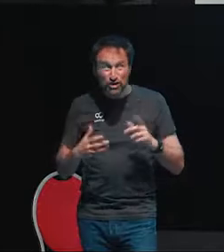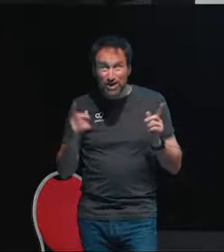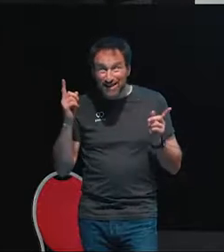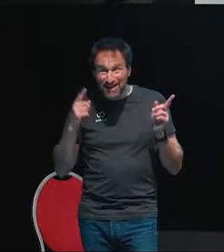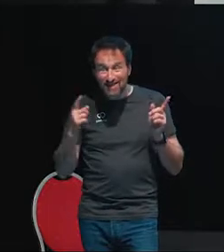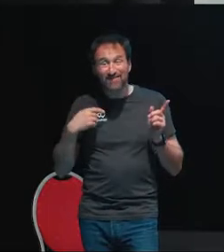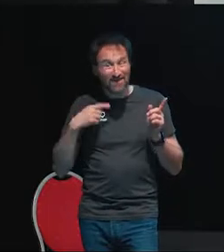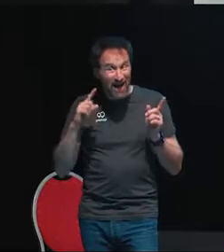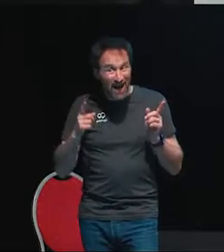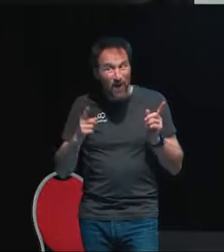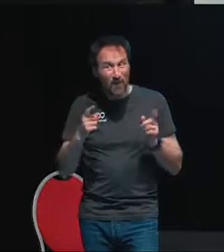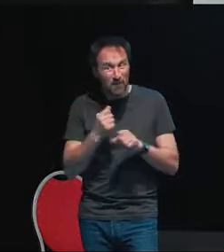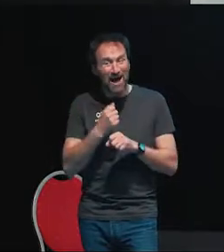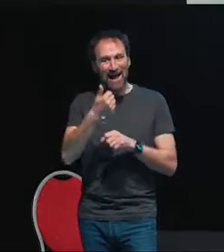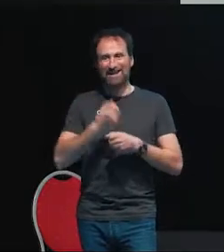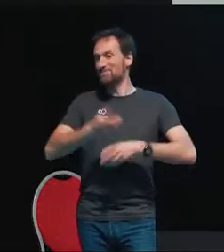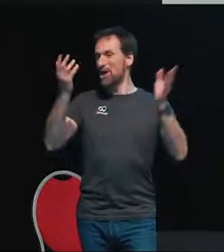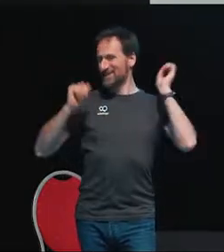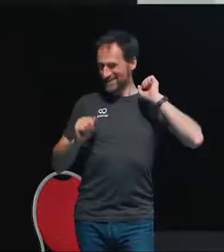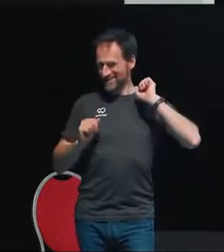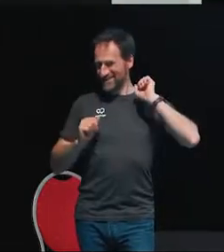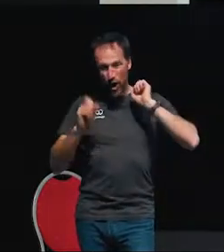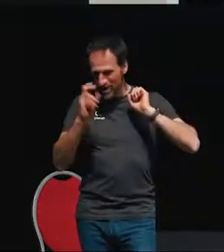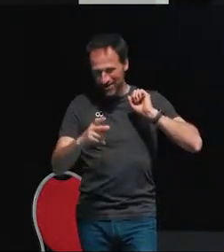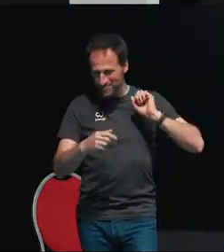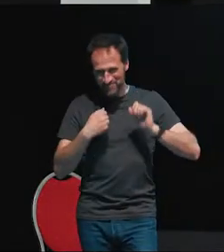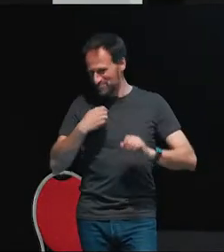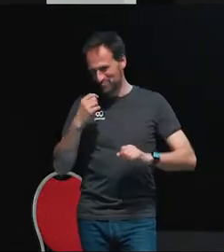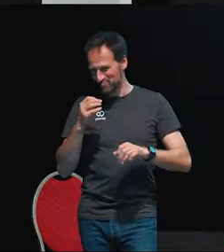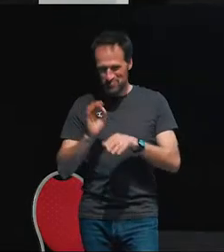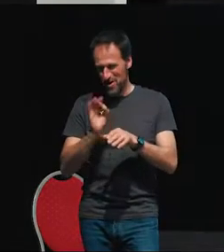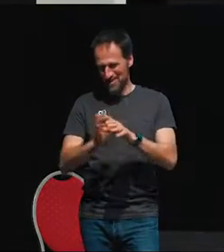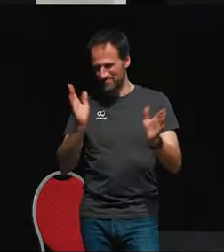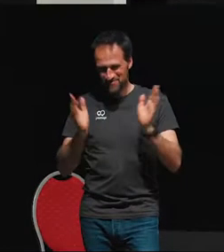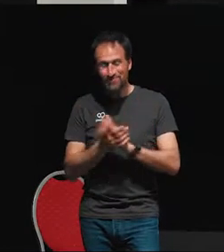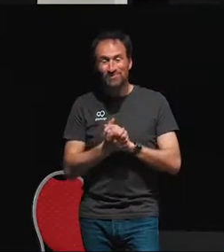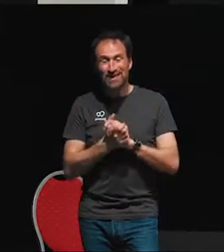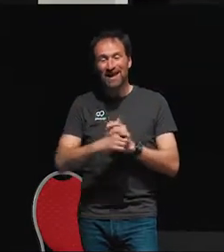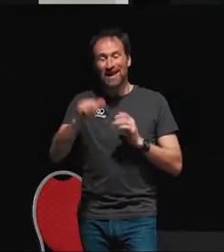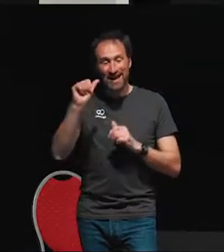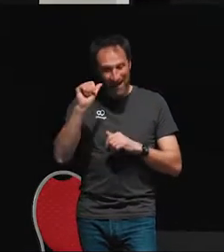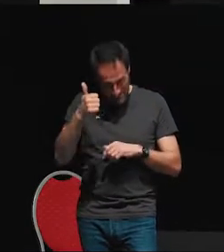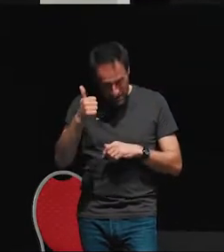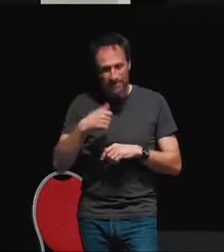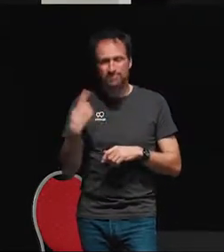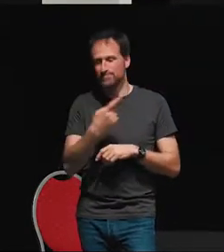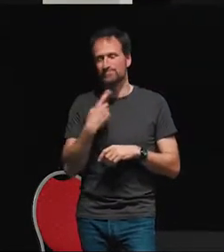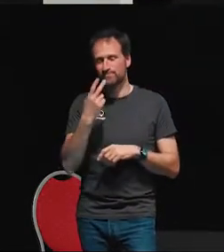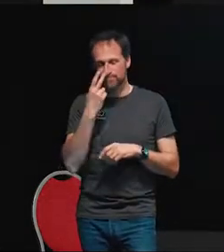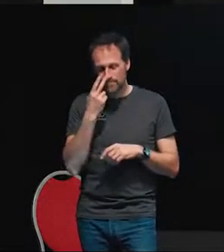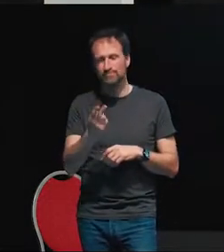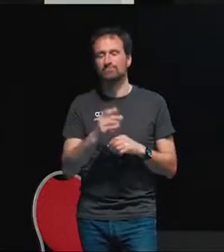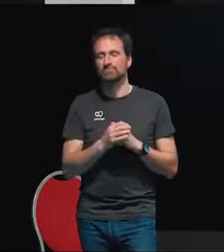deployments so let's let's give this a shot and so first things first let's come over to